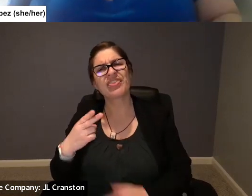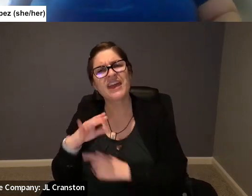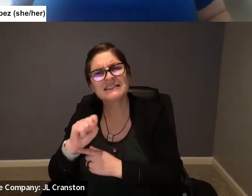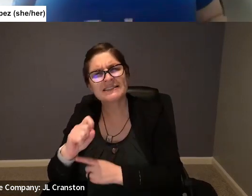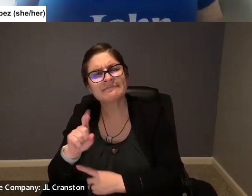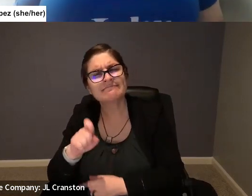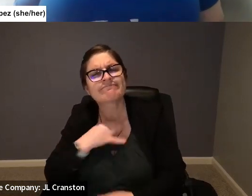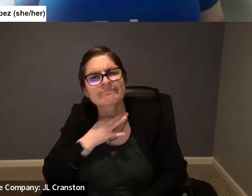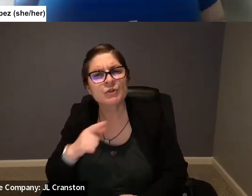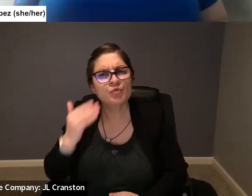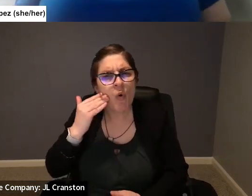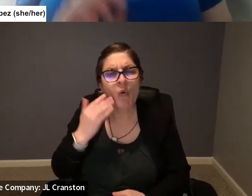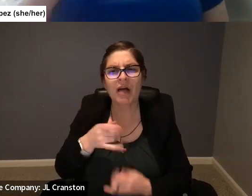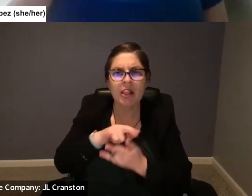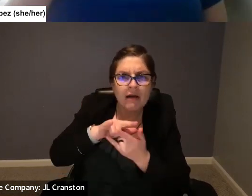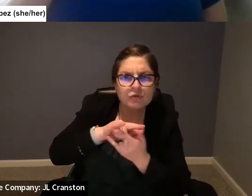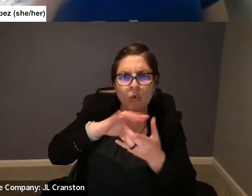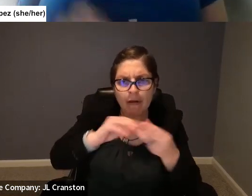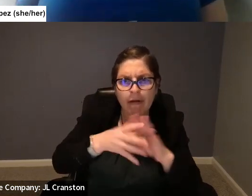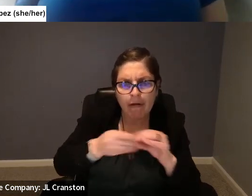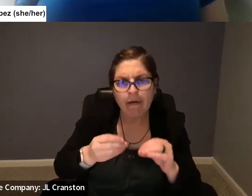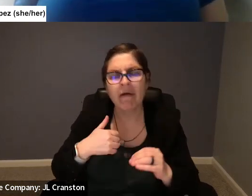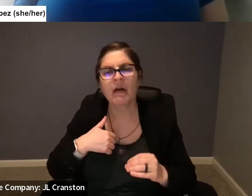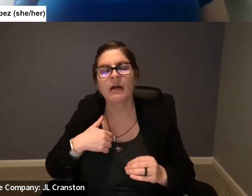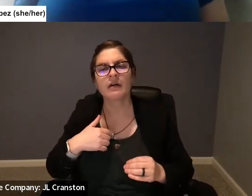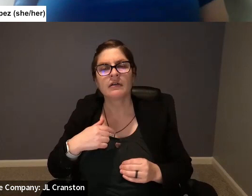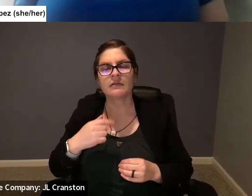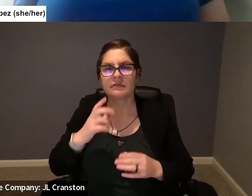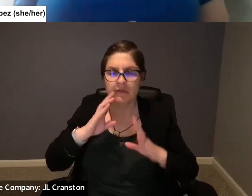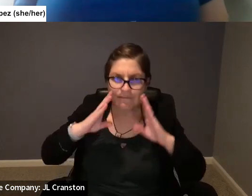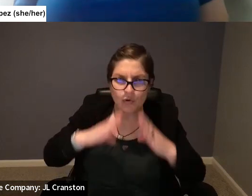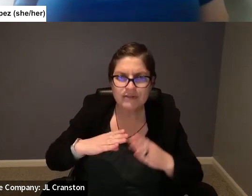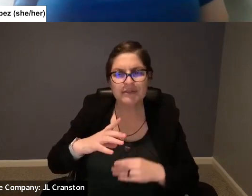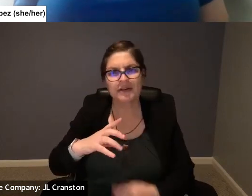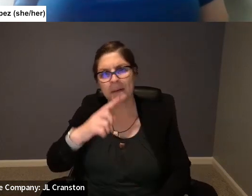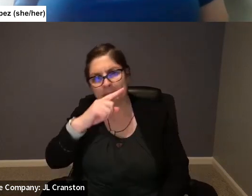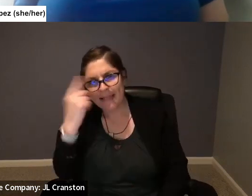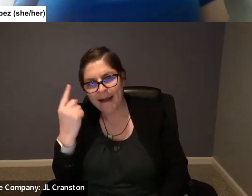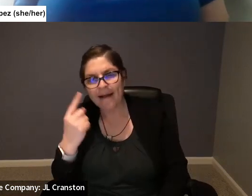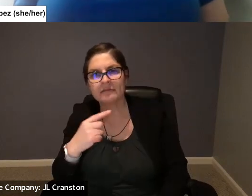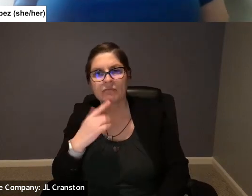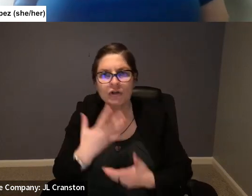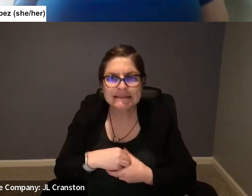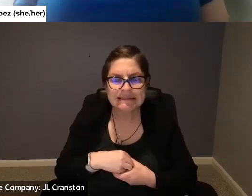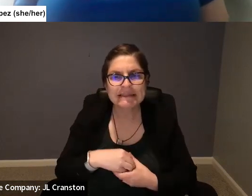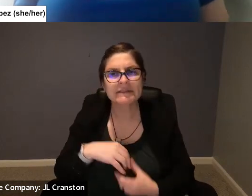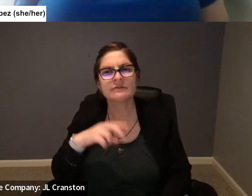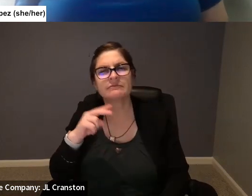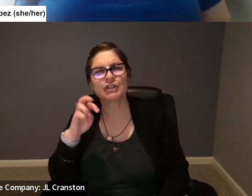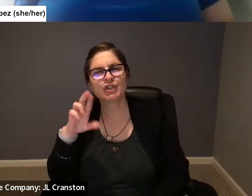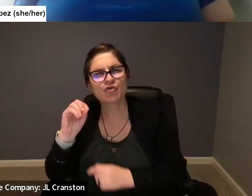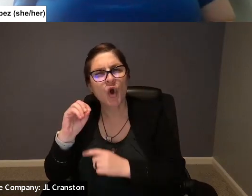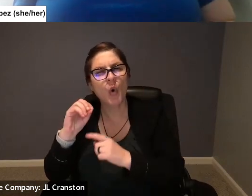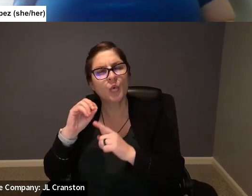or subplots centered on Black, disabled, deaf, autistic, or neurodivergent folks? I have